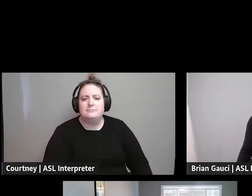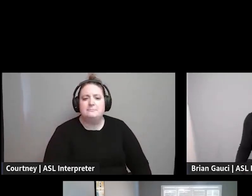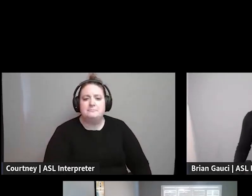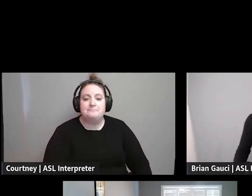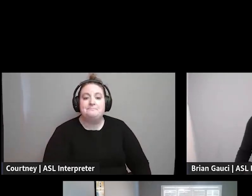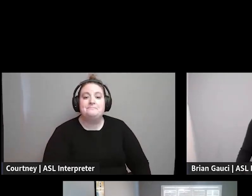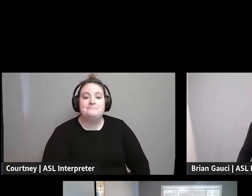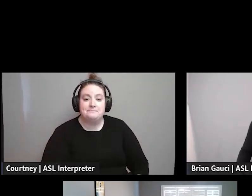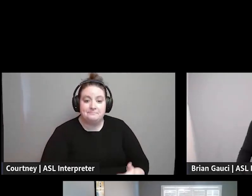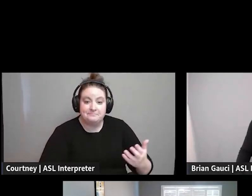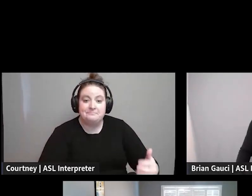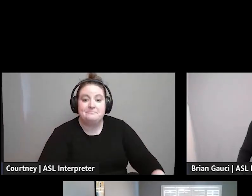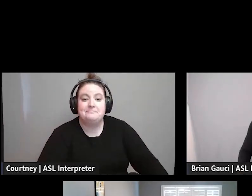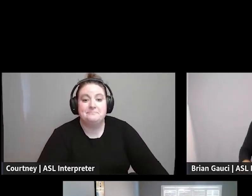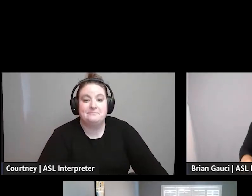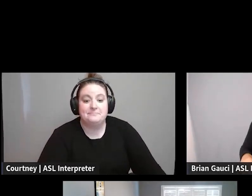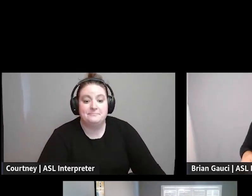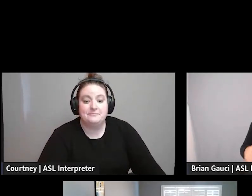vision is,